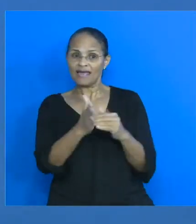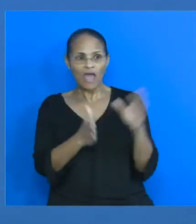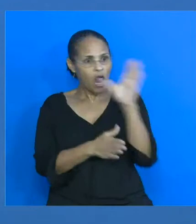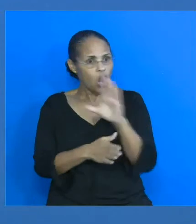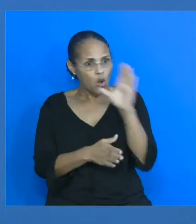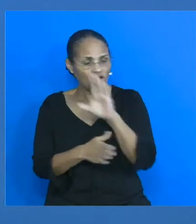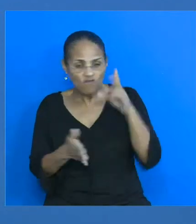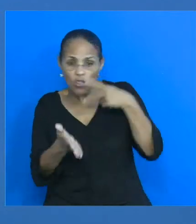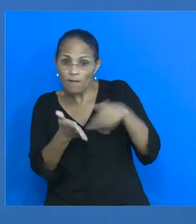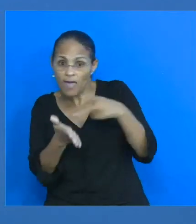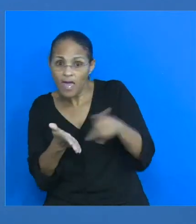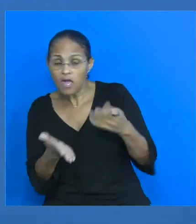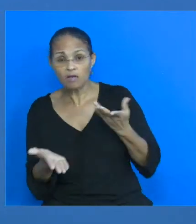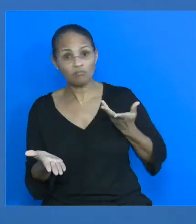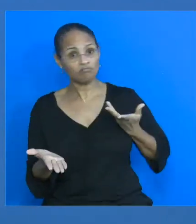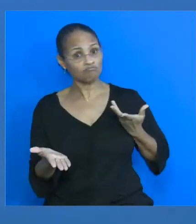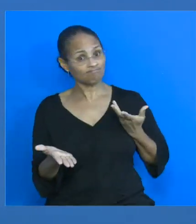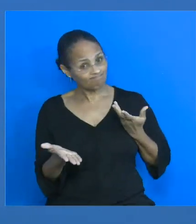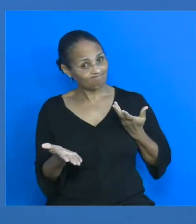pay.